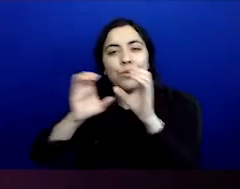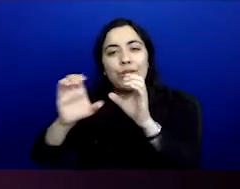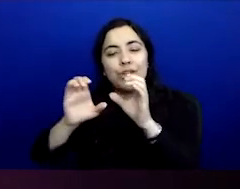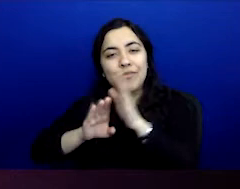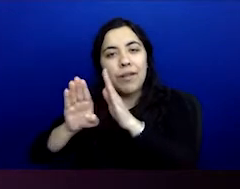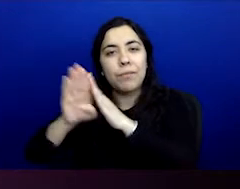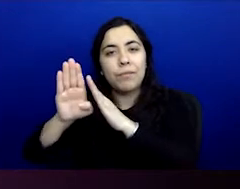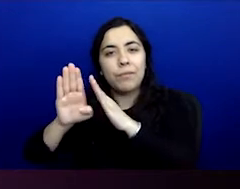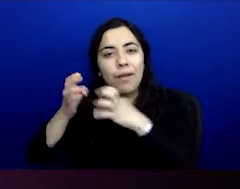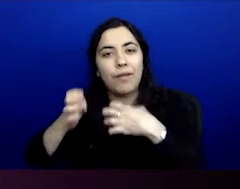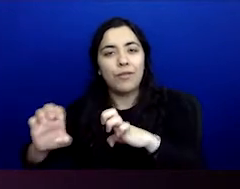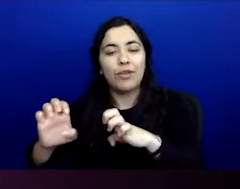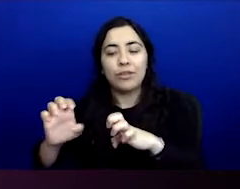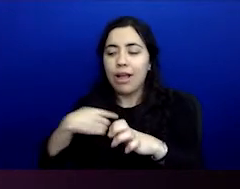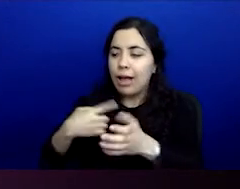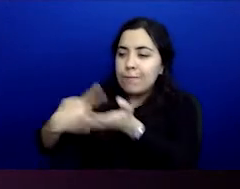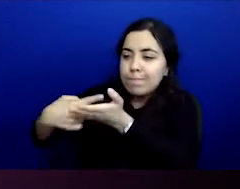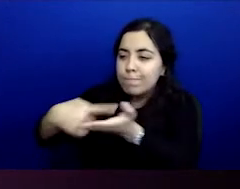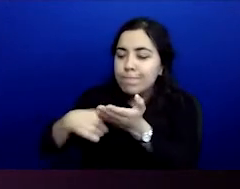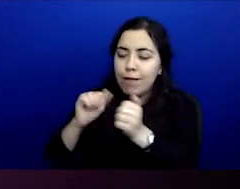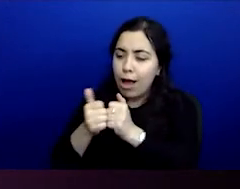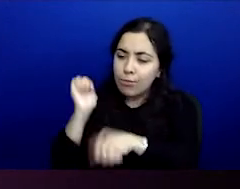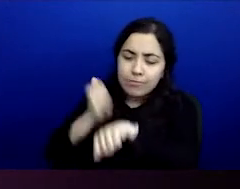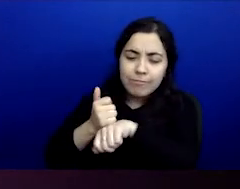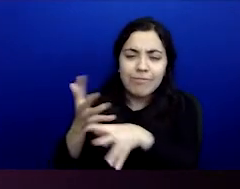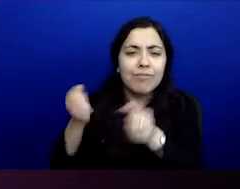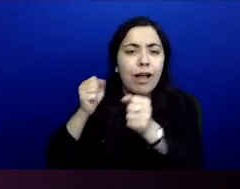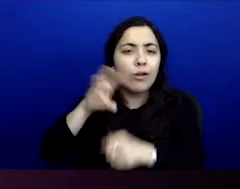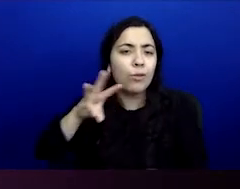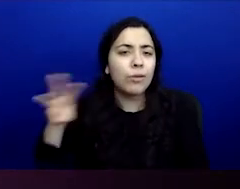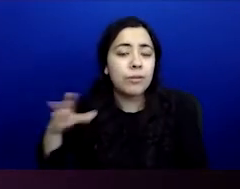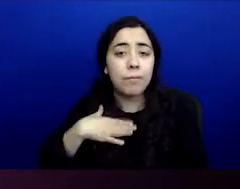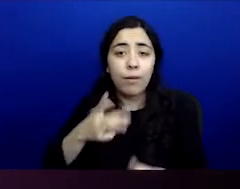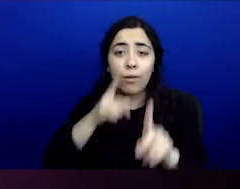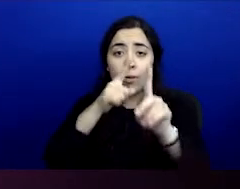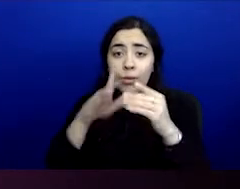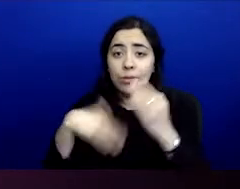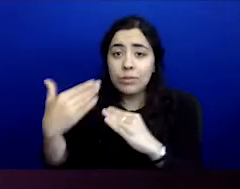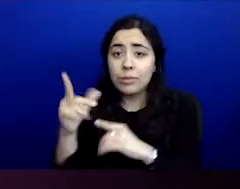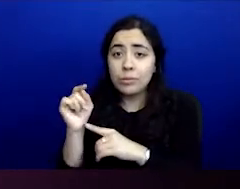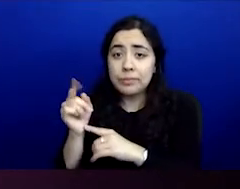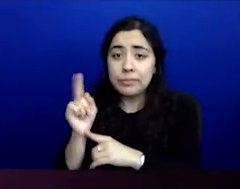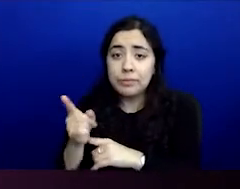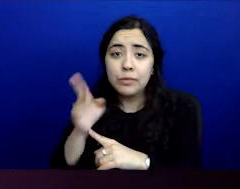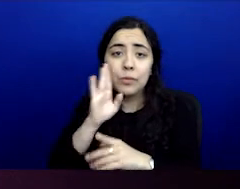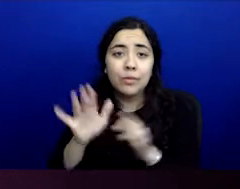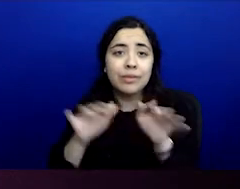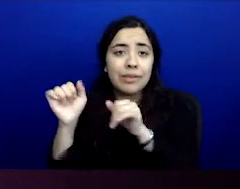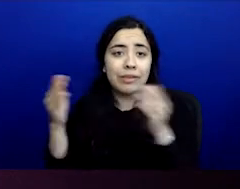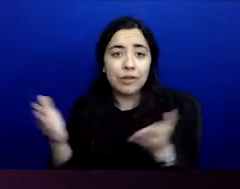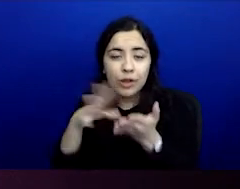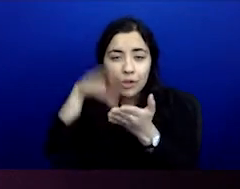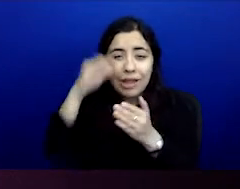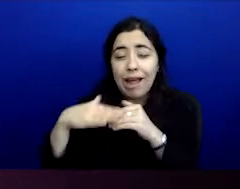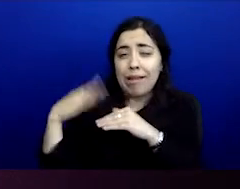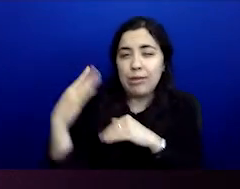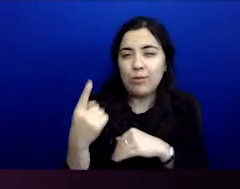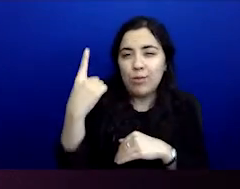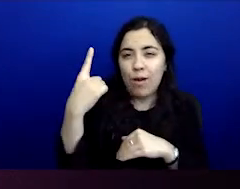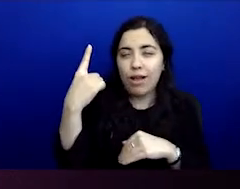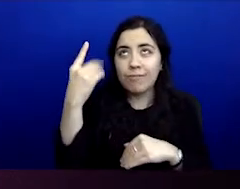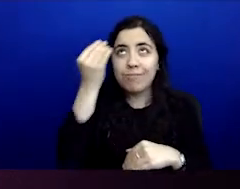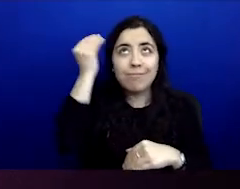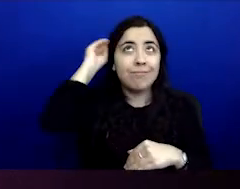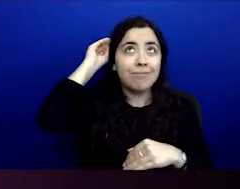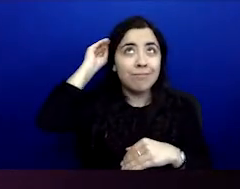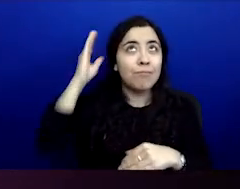build really fast websites. So my goal for the next 20 minutes is you'll leave here having learned at least one tip to make your